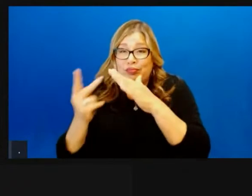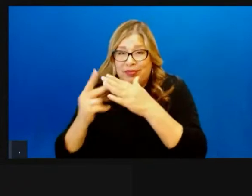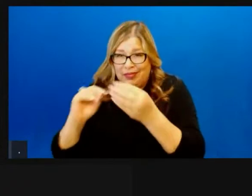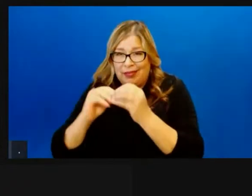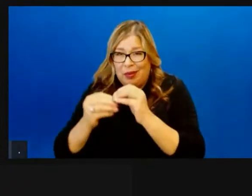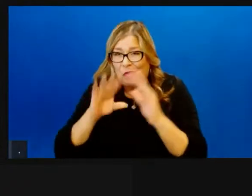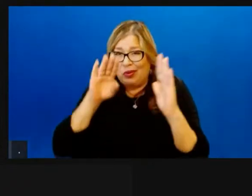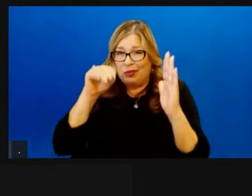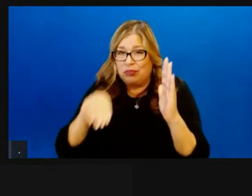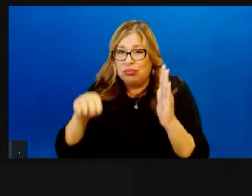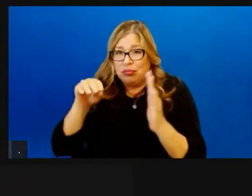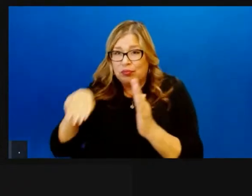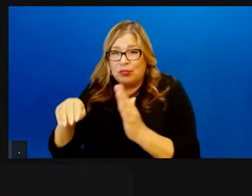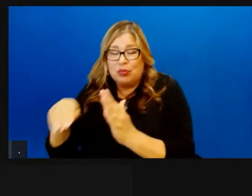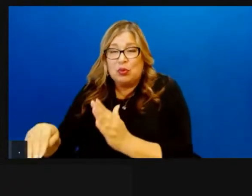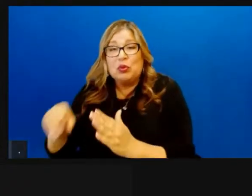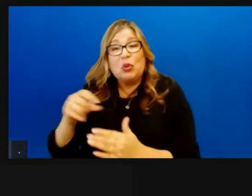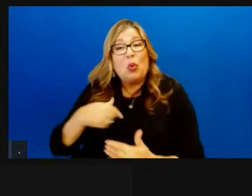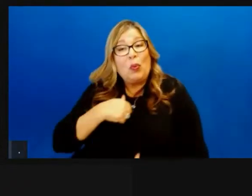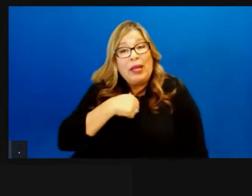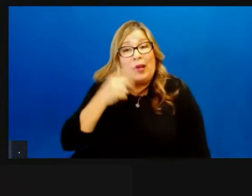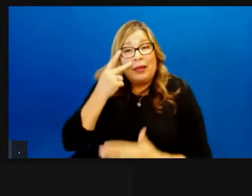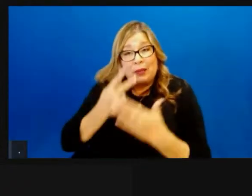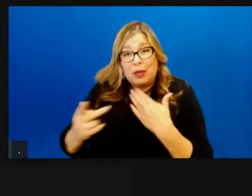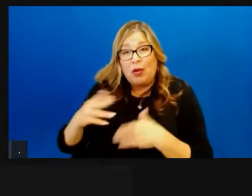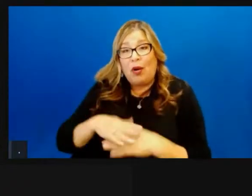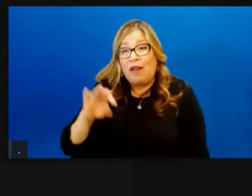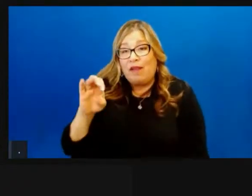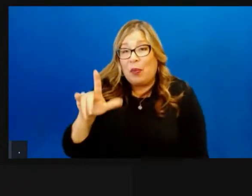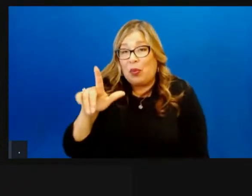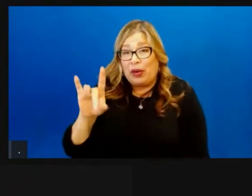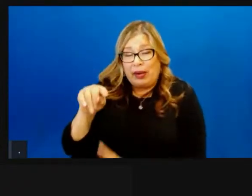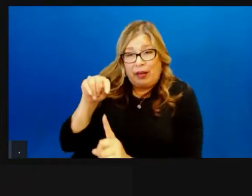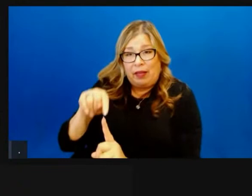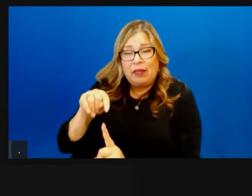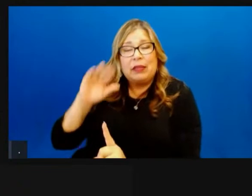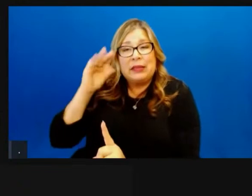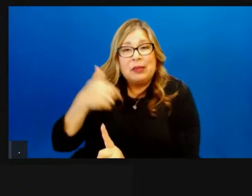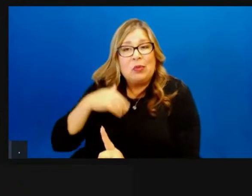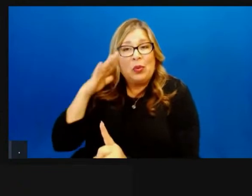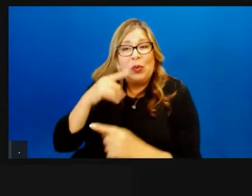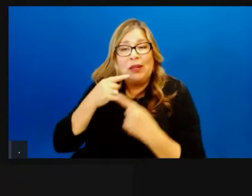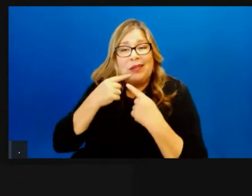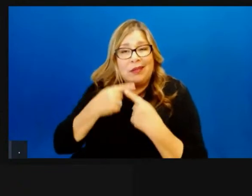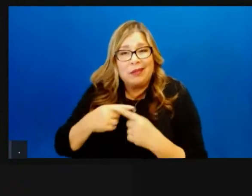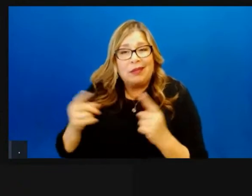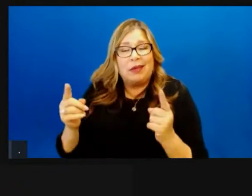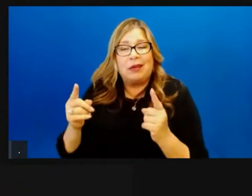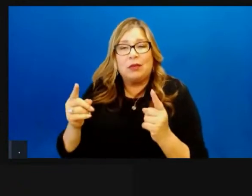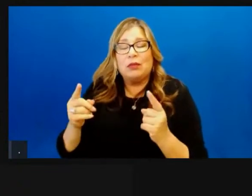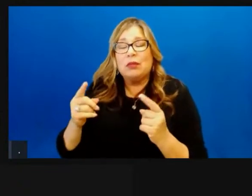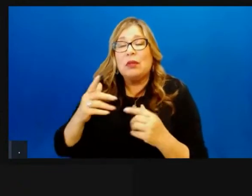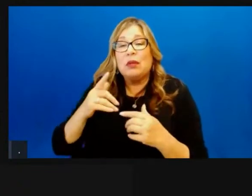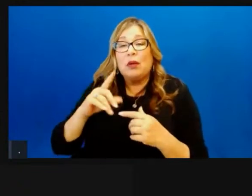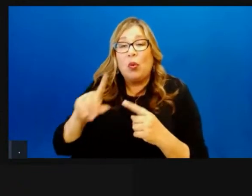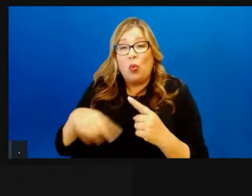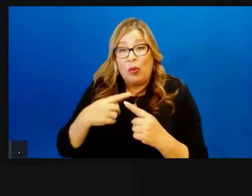28th, announcing a date for when we move from a requirement to a strong recommendation, and in